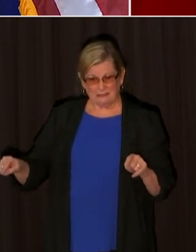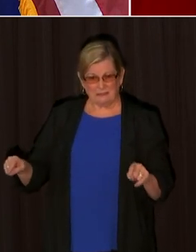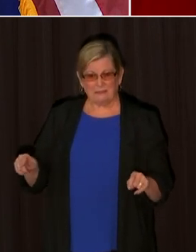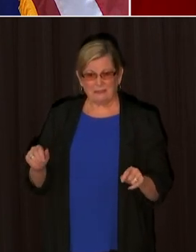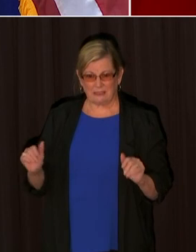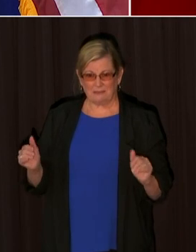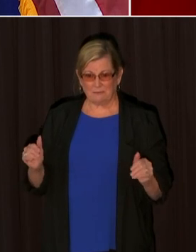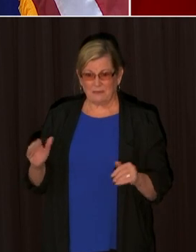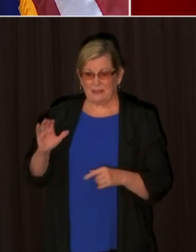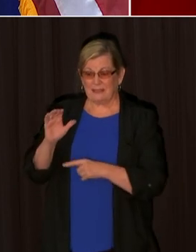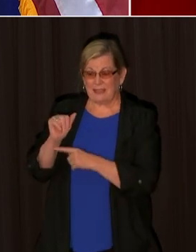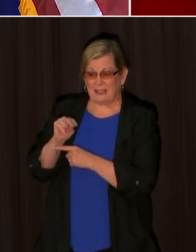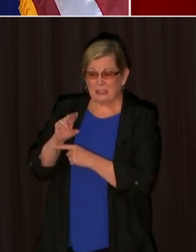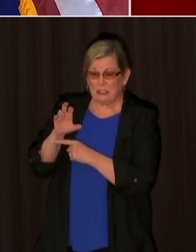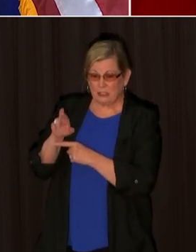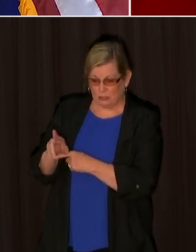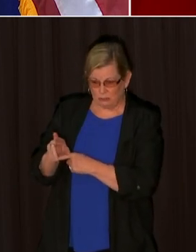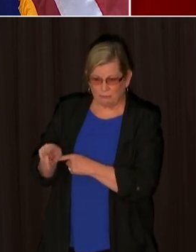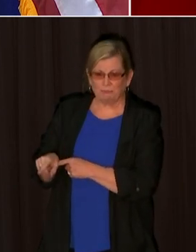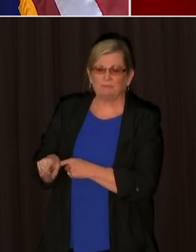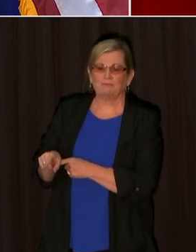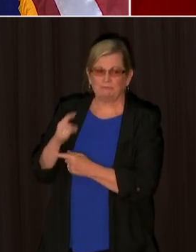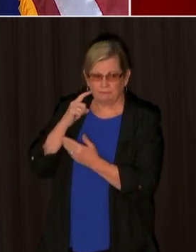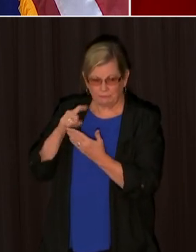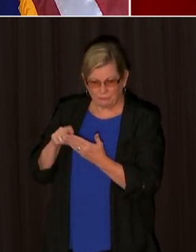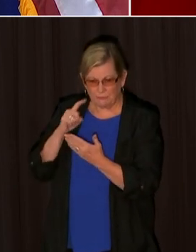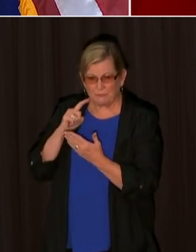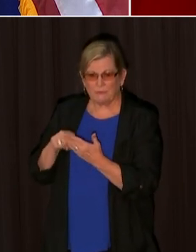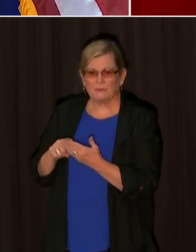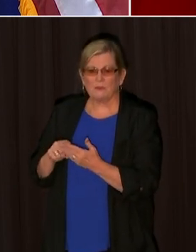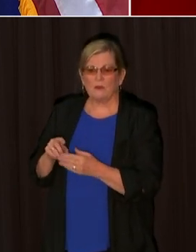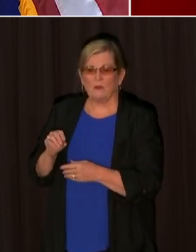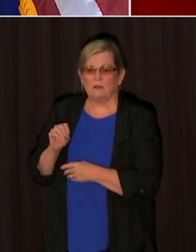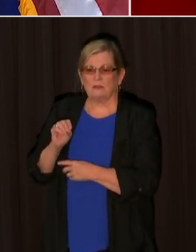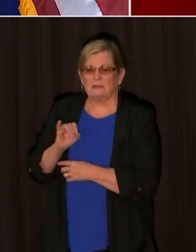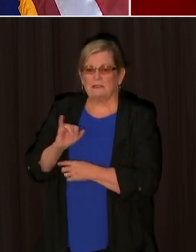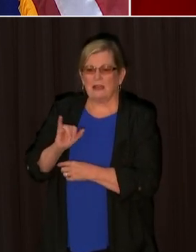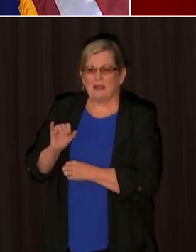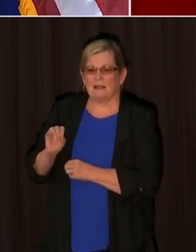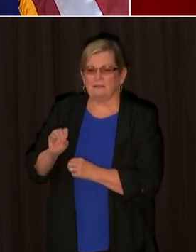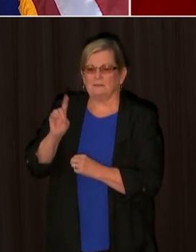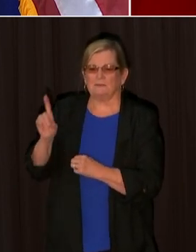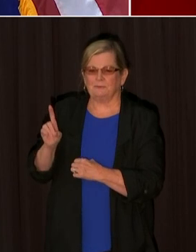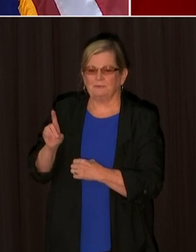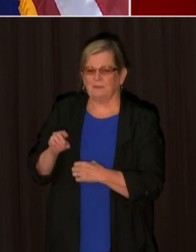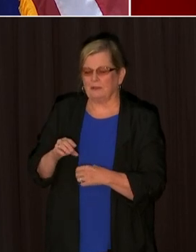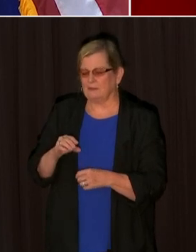we're seeing in excess of. And overdoses is also something that we're seeing in excess.